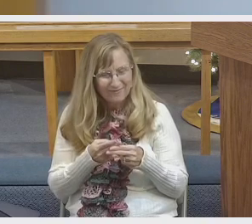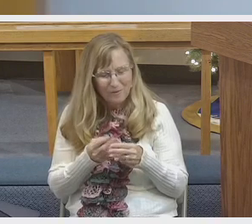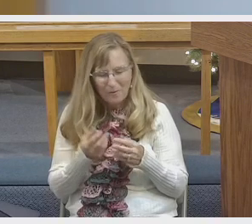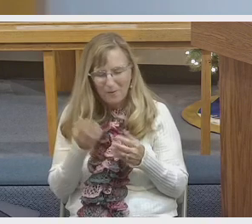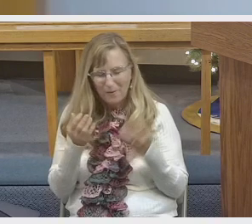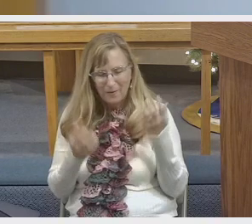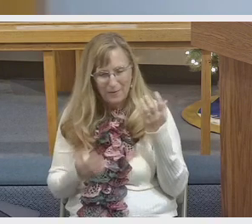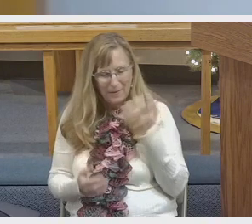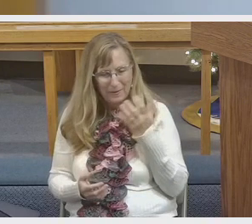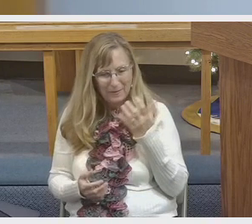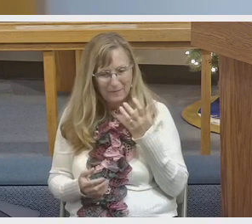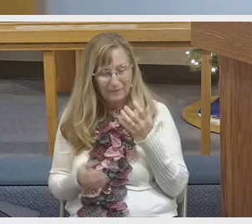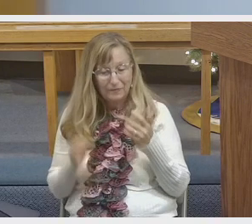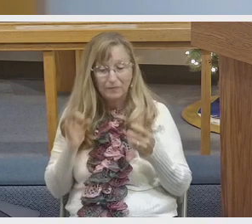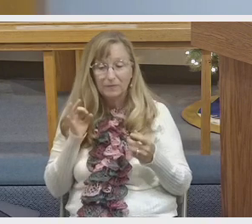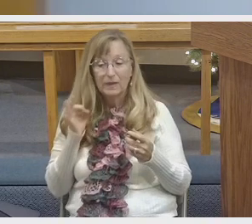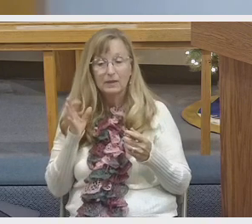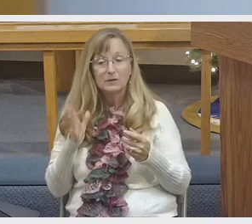Pastor,